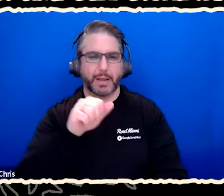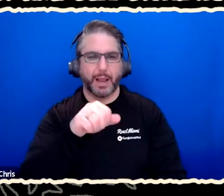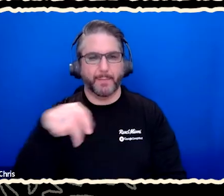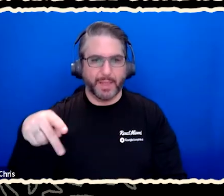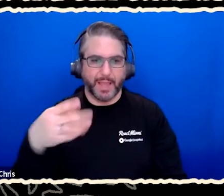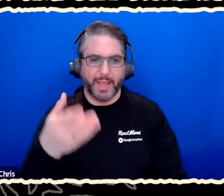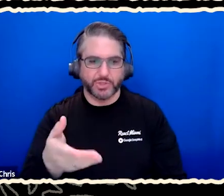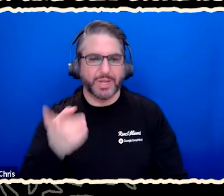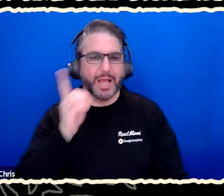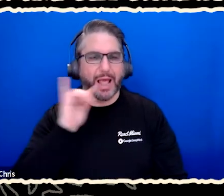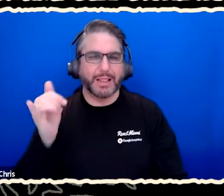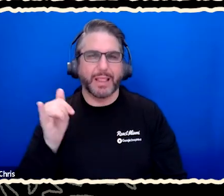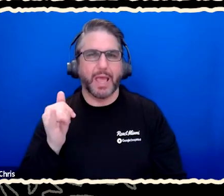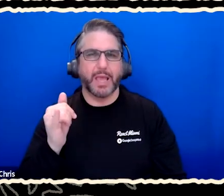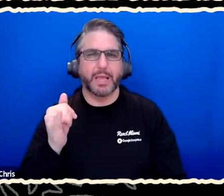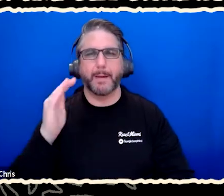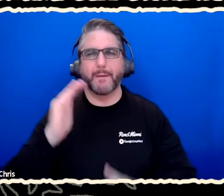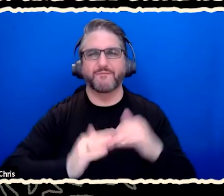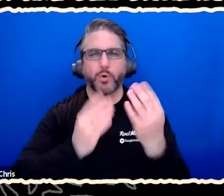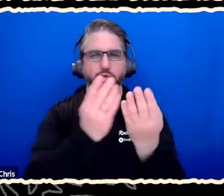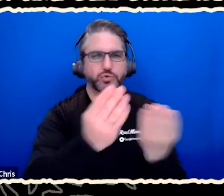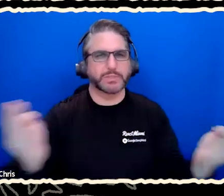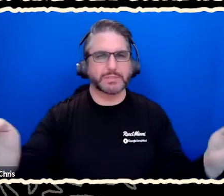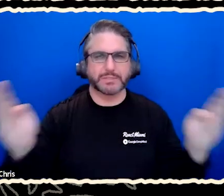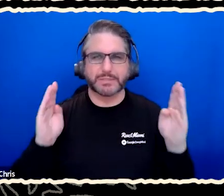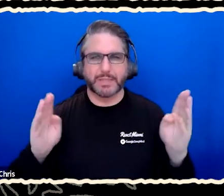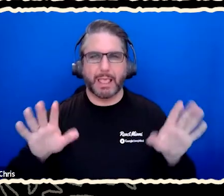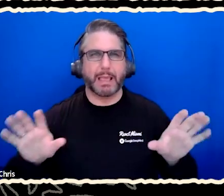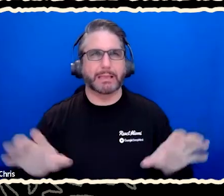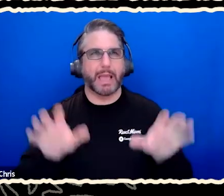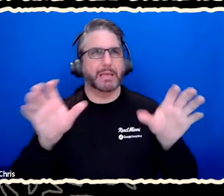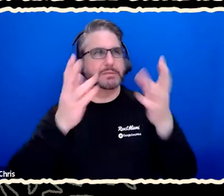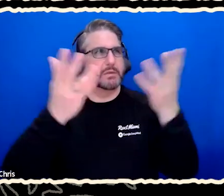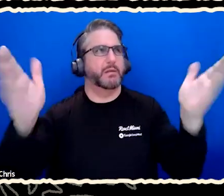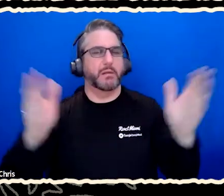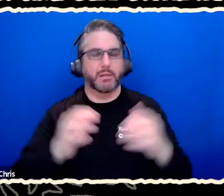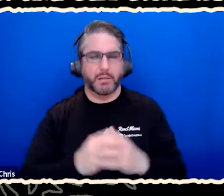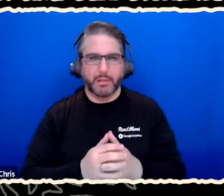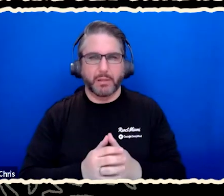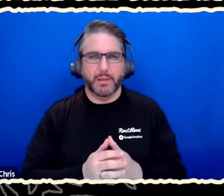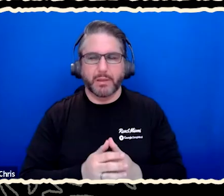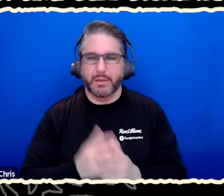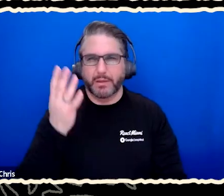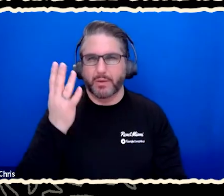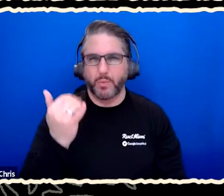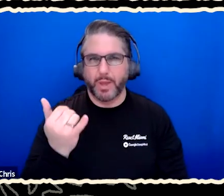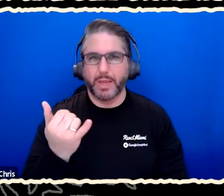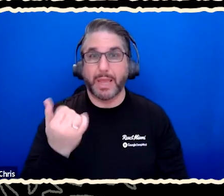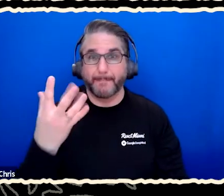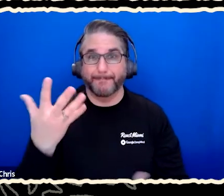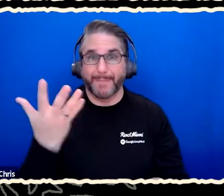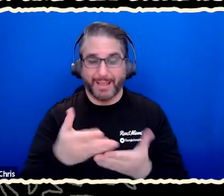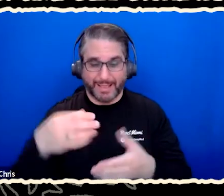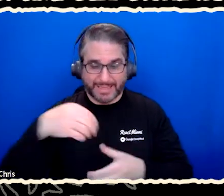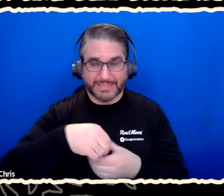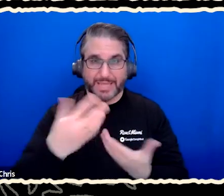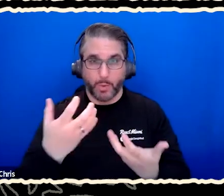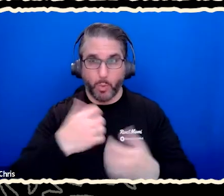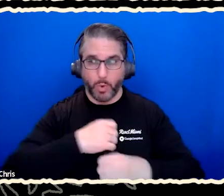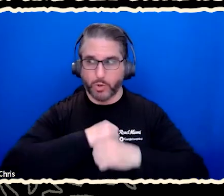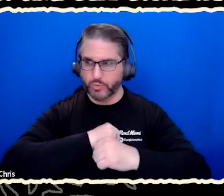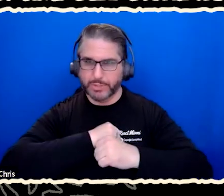application like a fortress or a castle, because there's lots of things we want to protect when it comes to our applications,